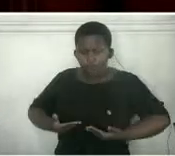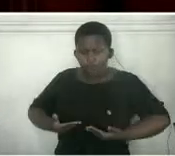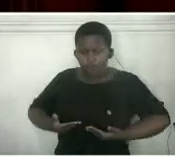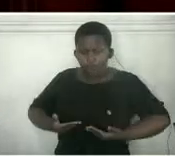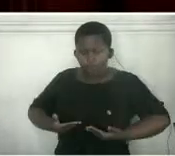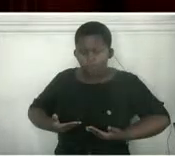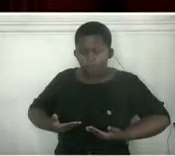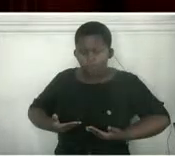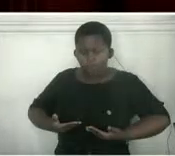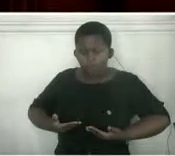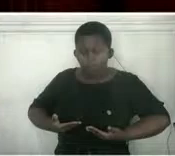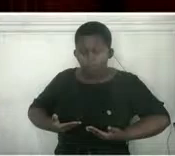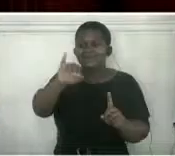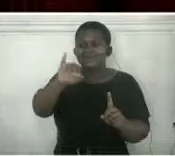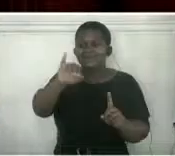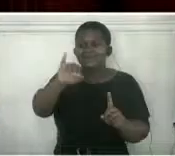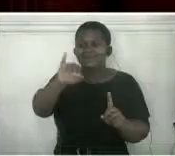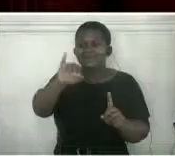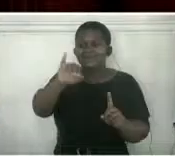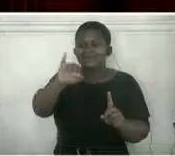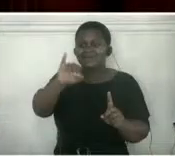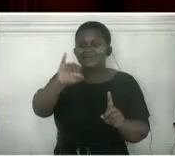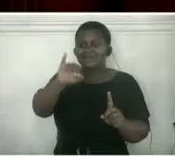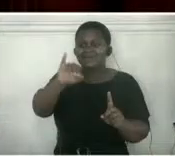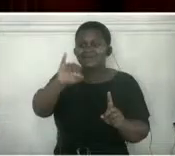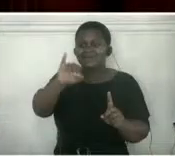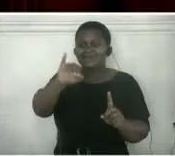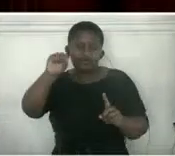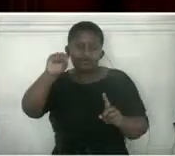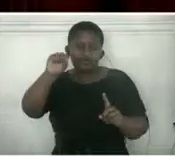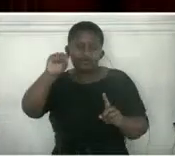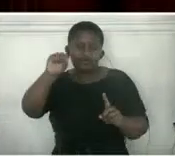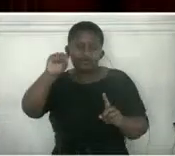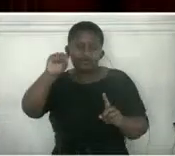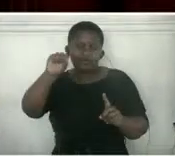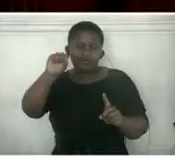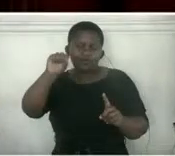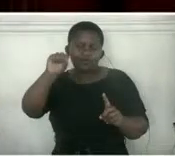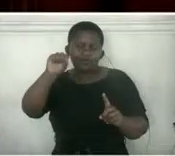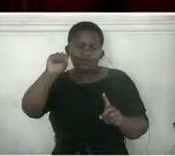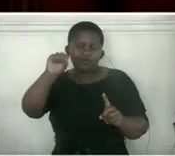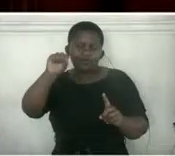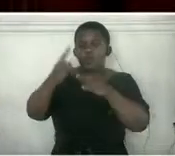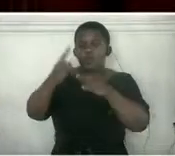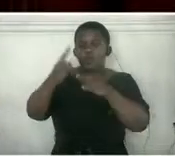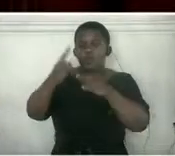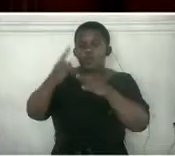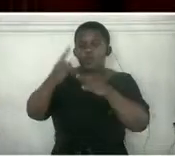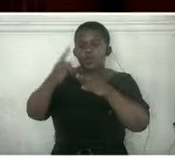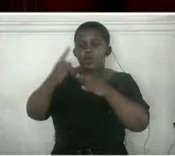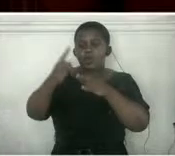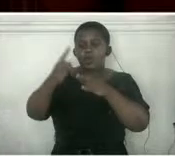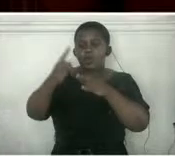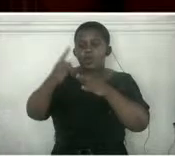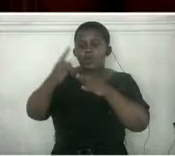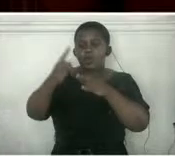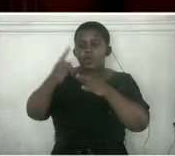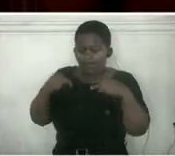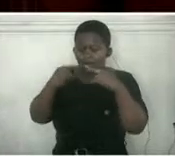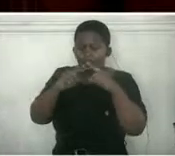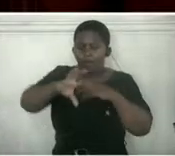Siya Kolisi, the Rugby World Cup winning Springbok captain as he joined our